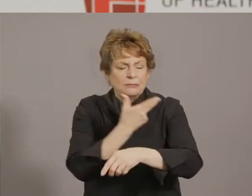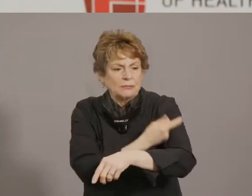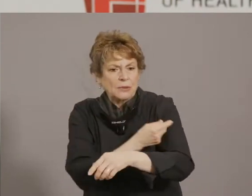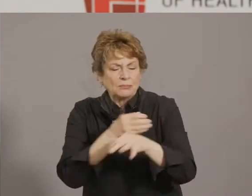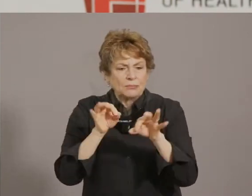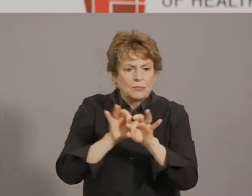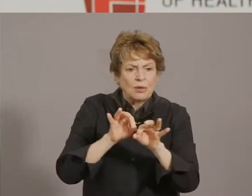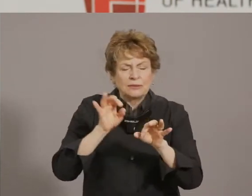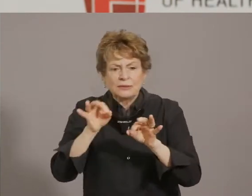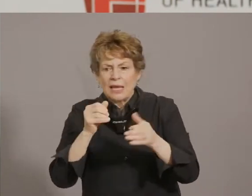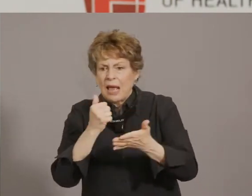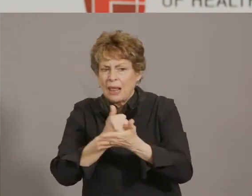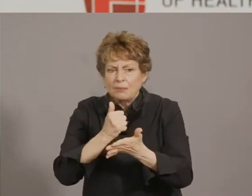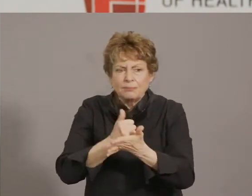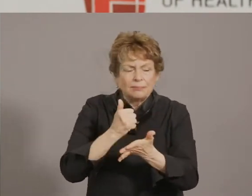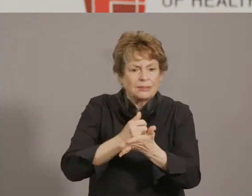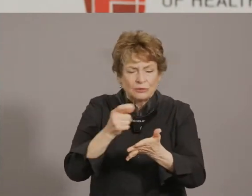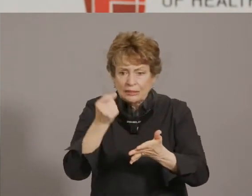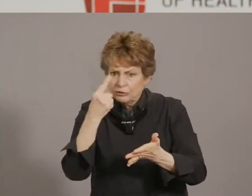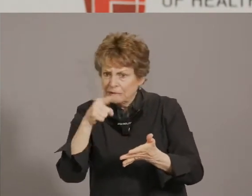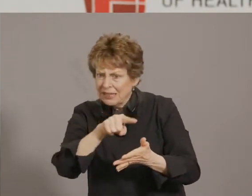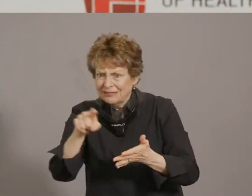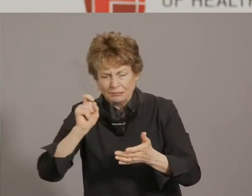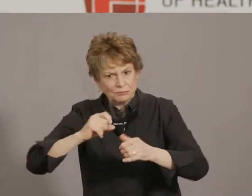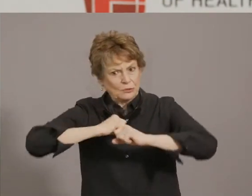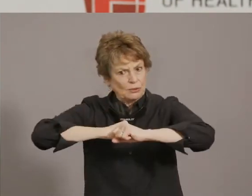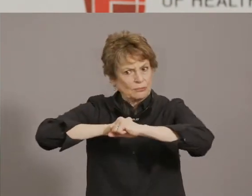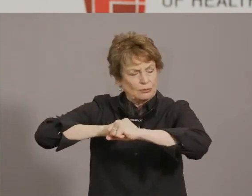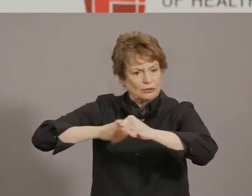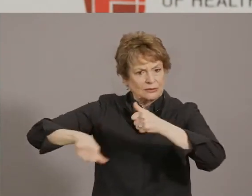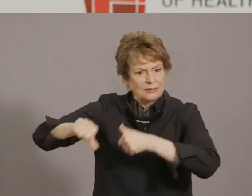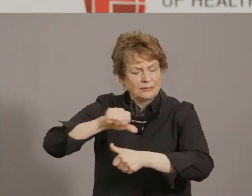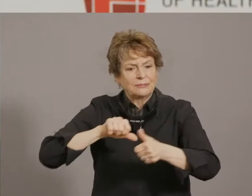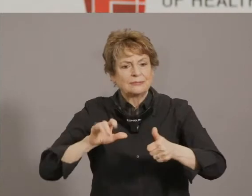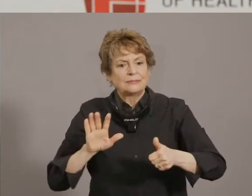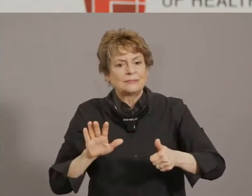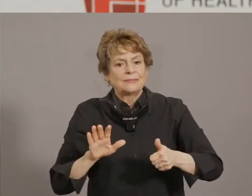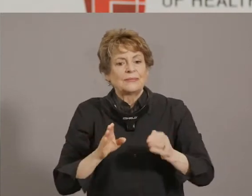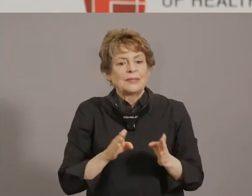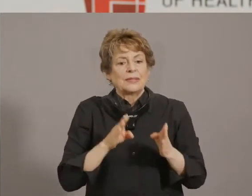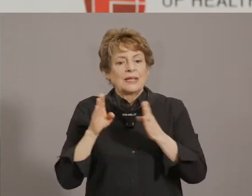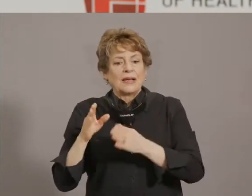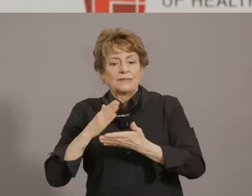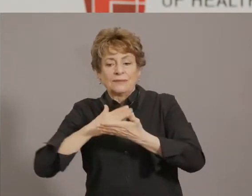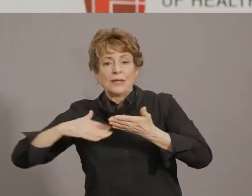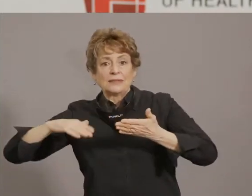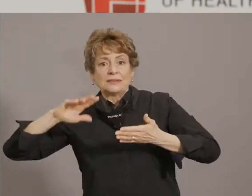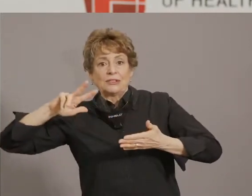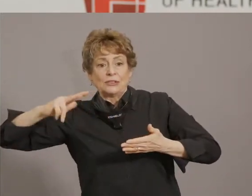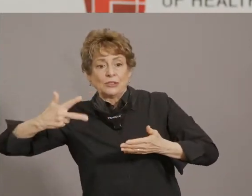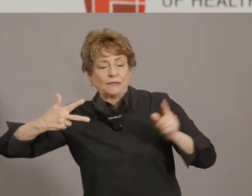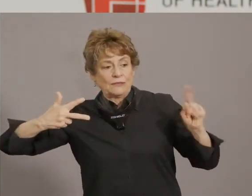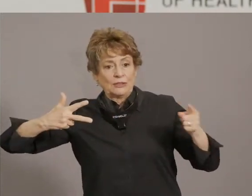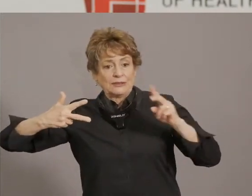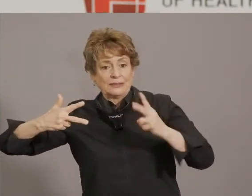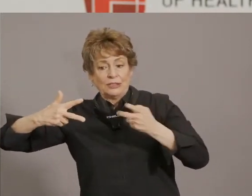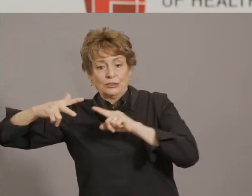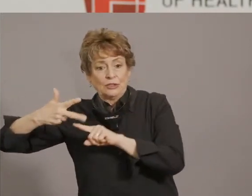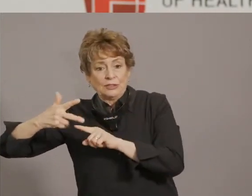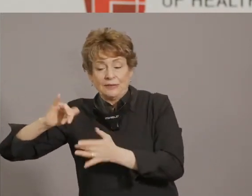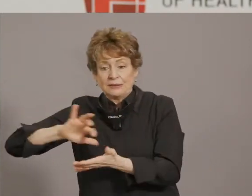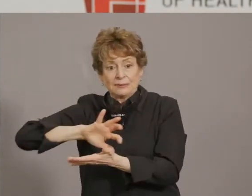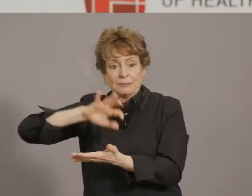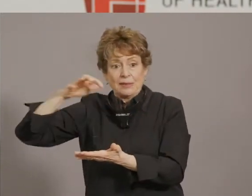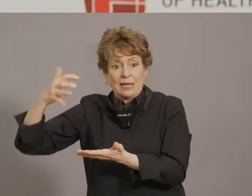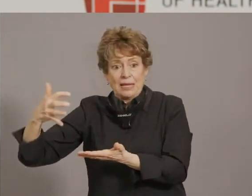3 is when supply exceeds demand. So now we've got plenty of vaccine out there, and we still have people that